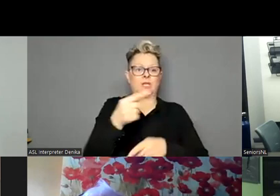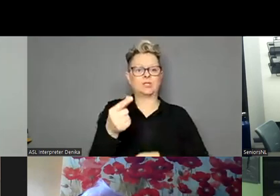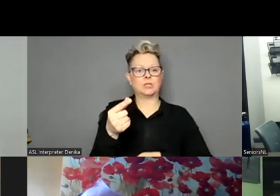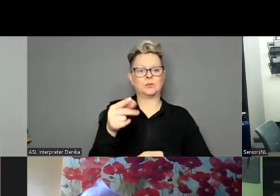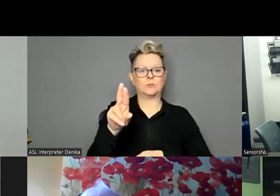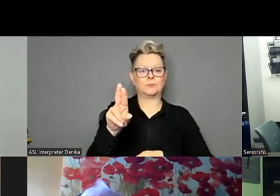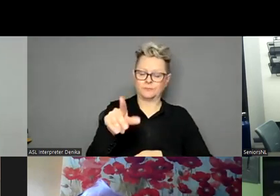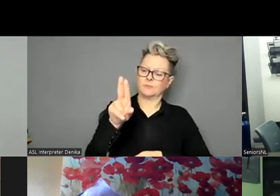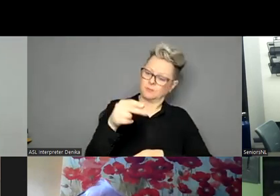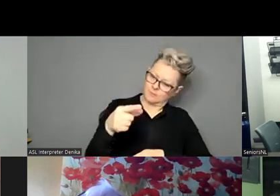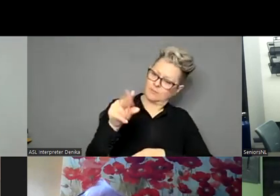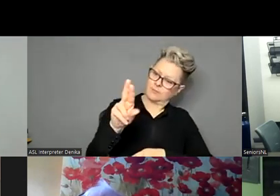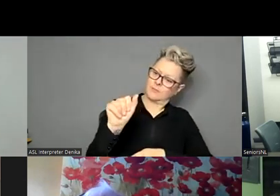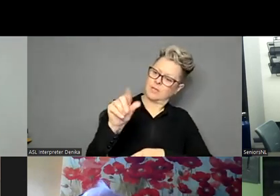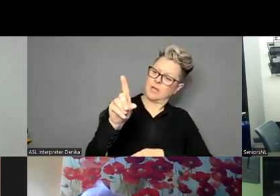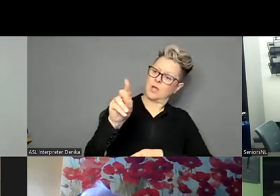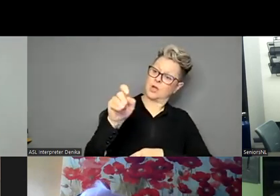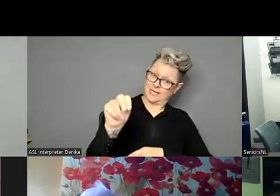mind that it's